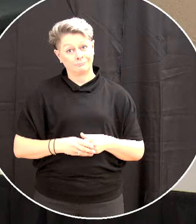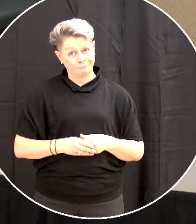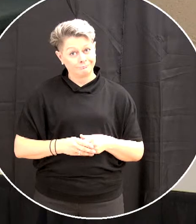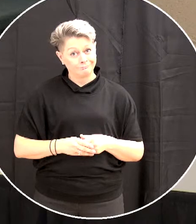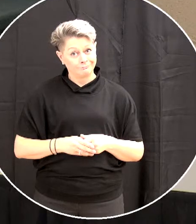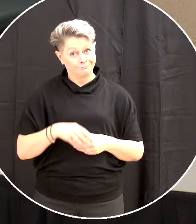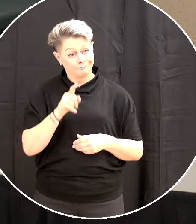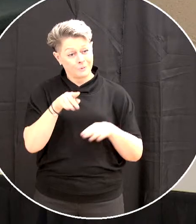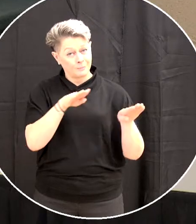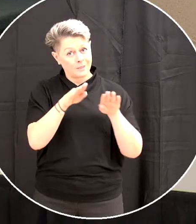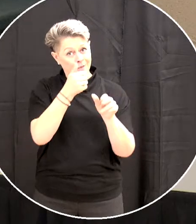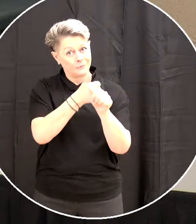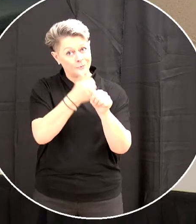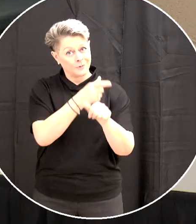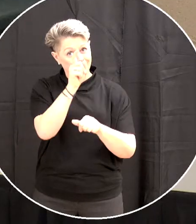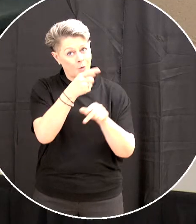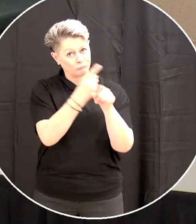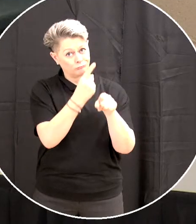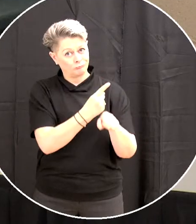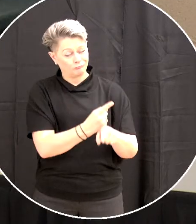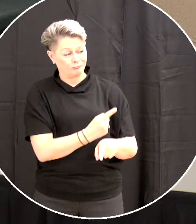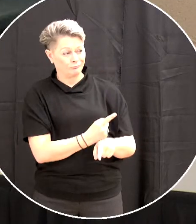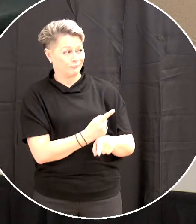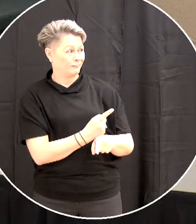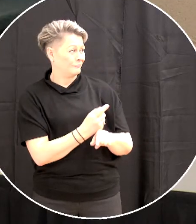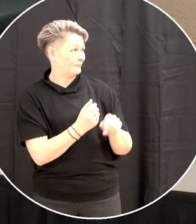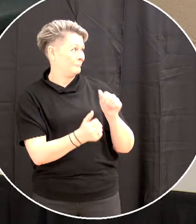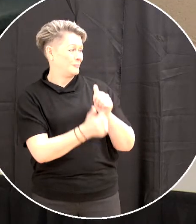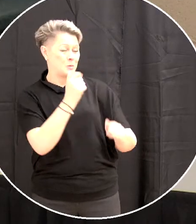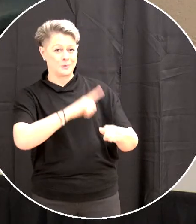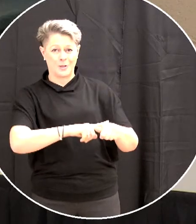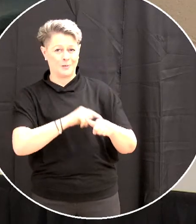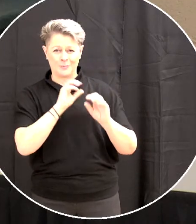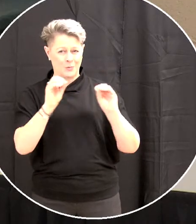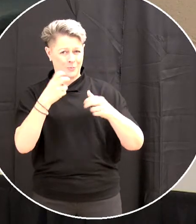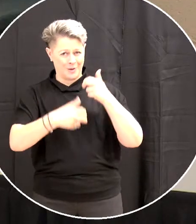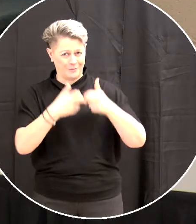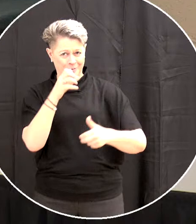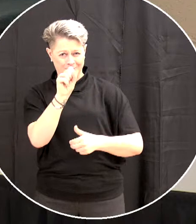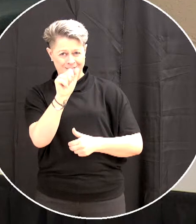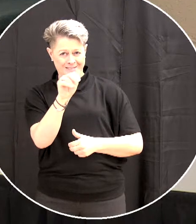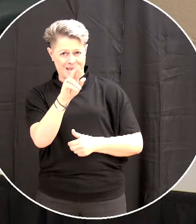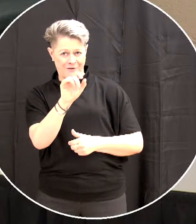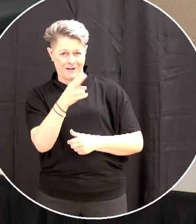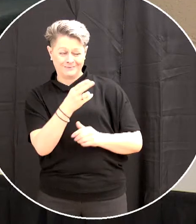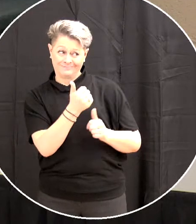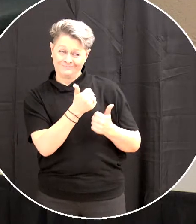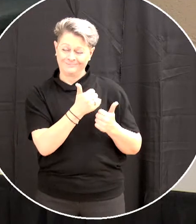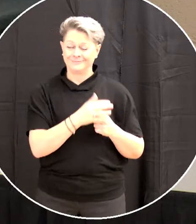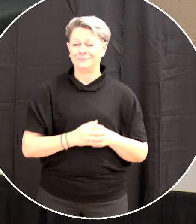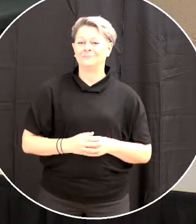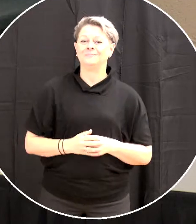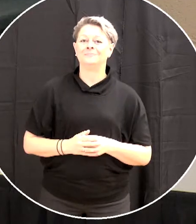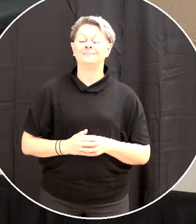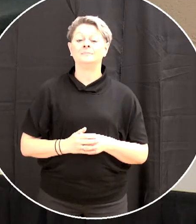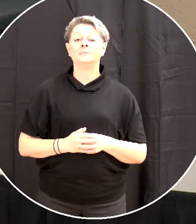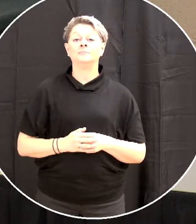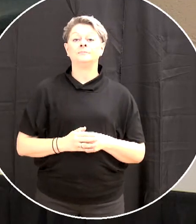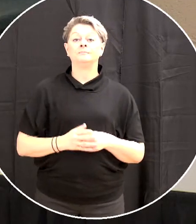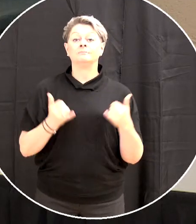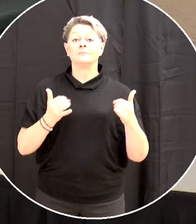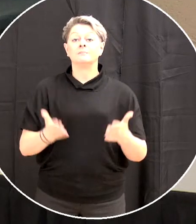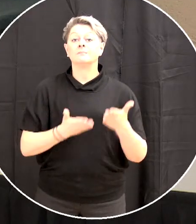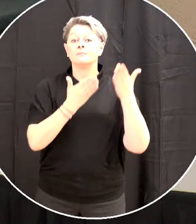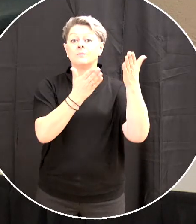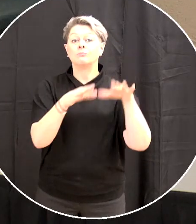do the appropriate thing, which we don't normally have a problem with, Sarah, at all. So that is a good thing. Well, can I get a motion